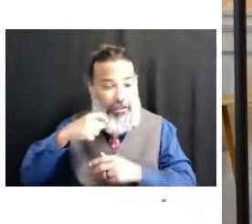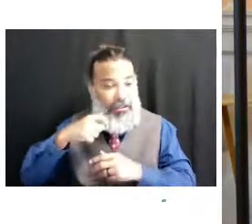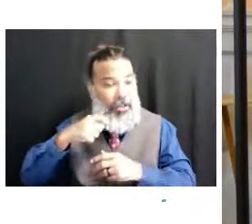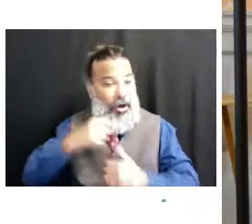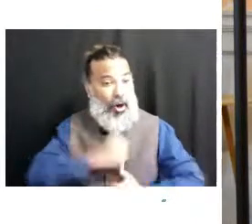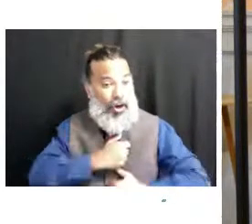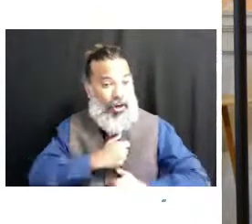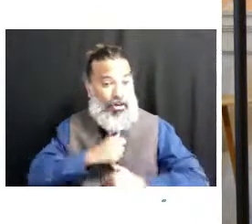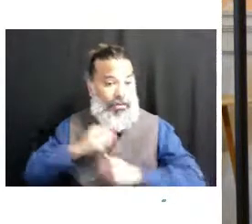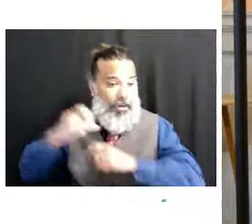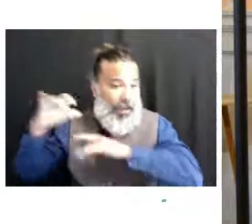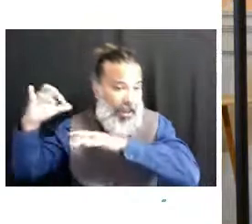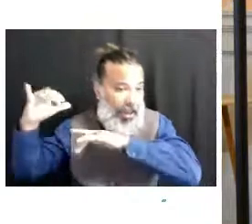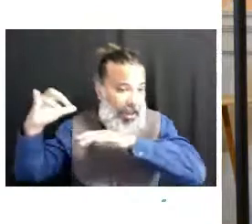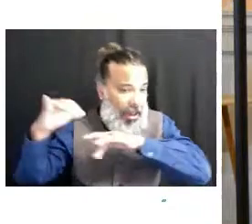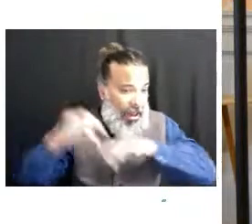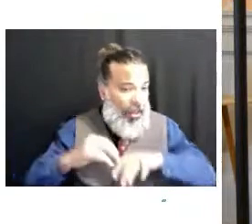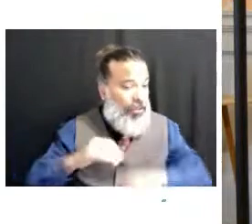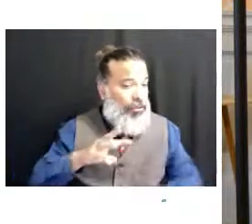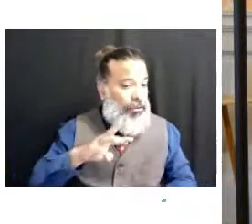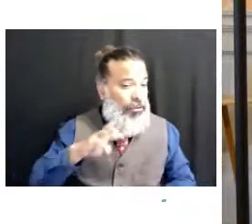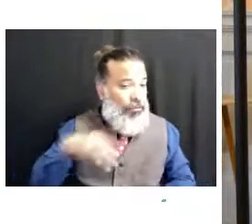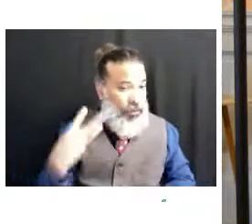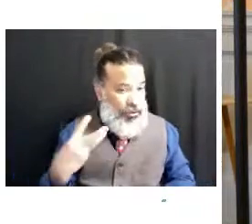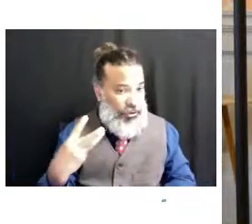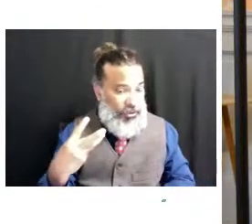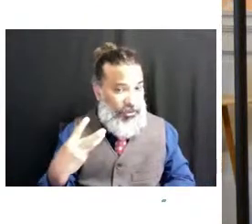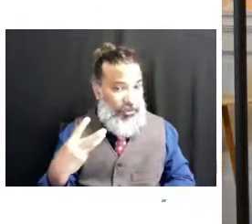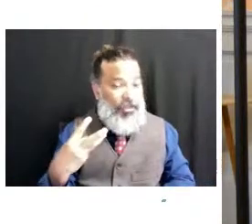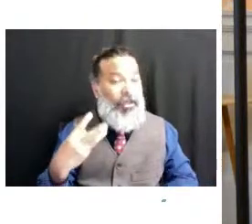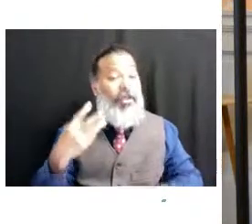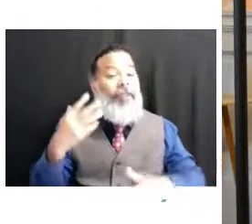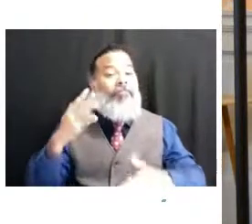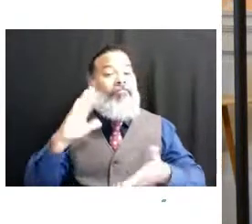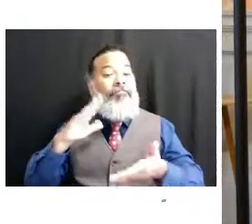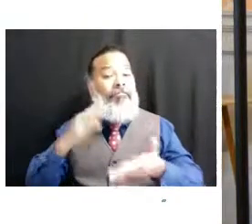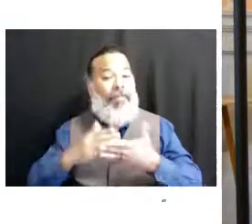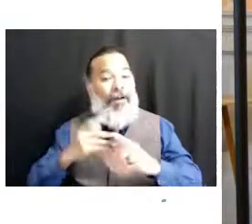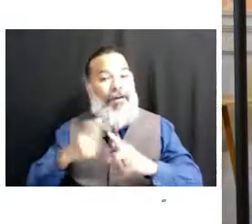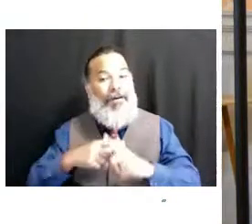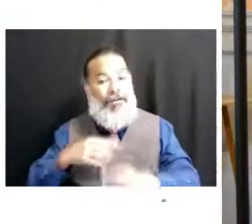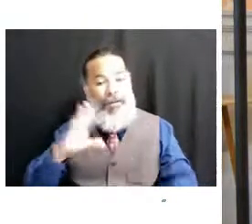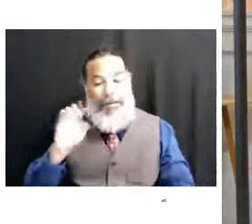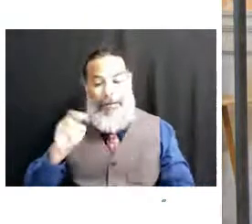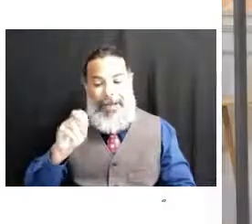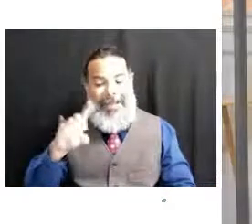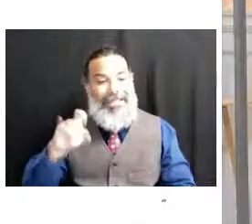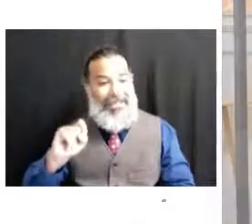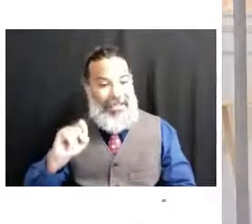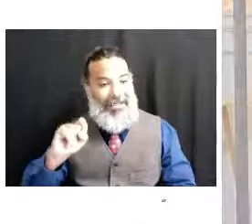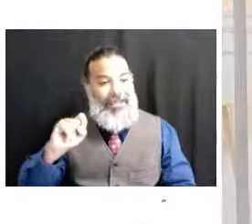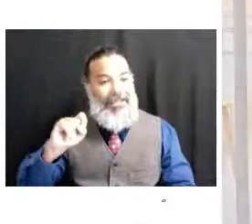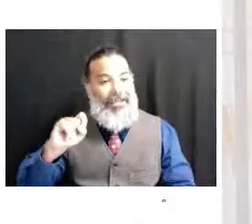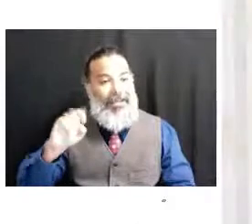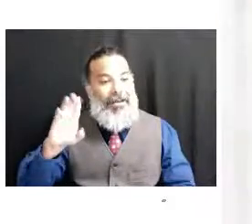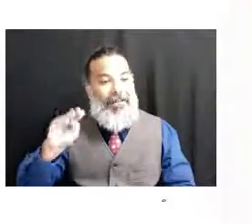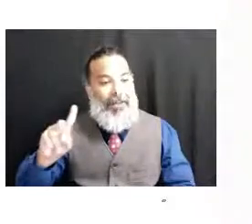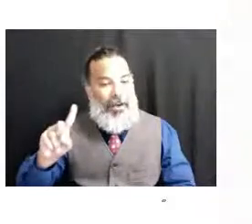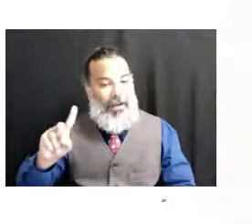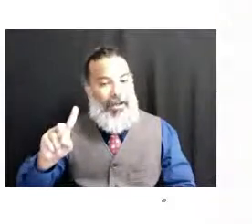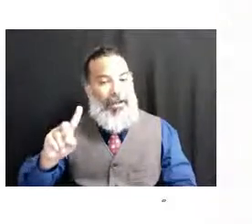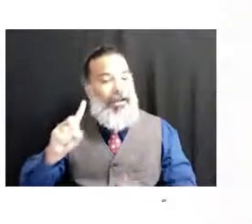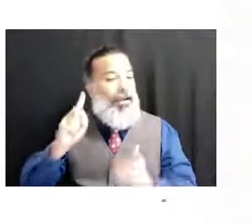Washington, coming up into Washington from Benedict, Maryland, burning